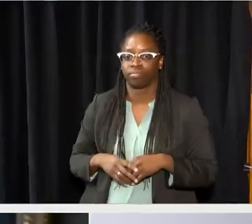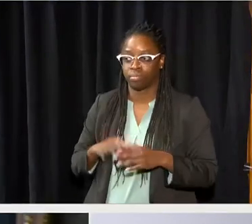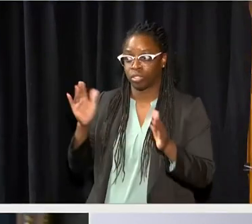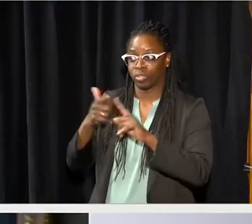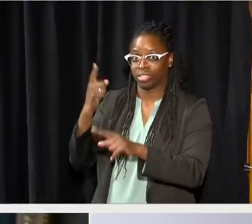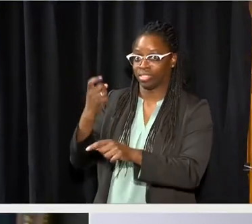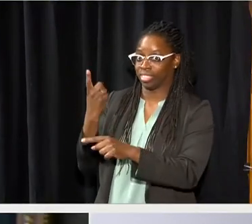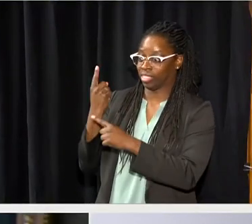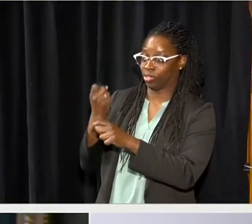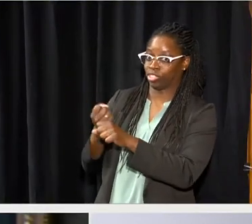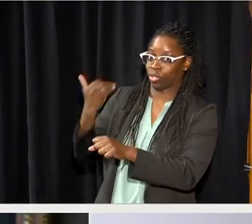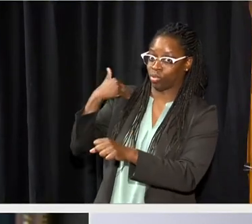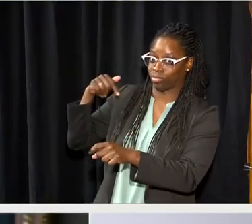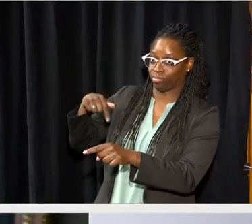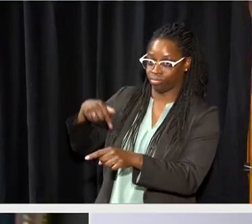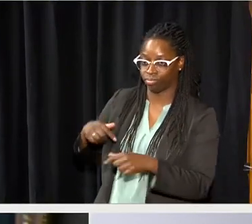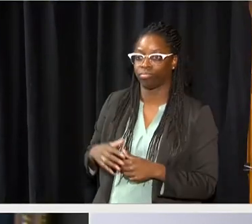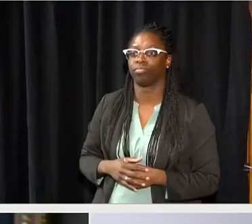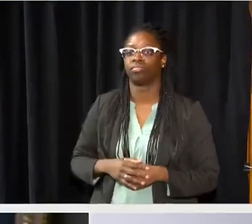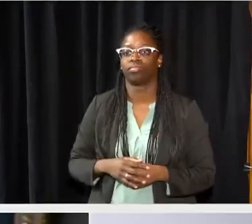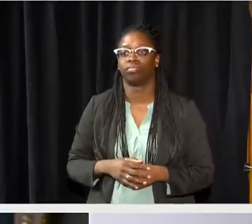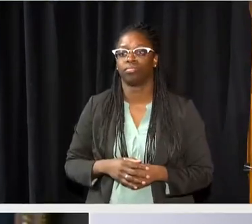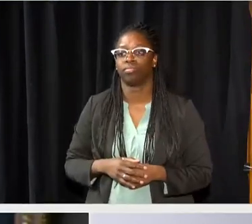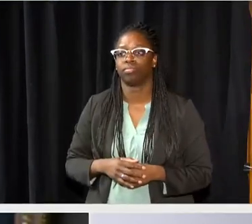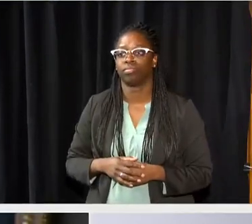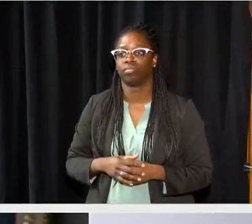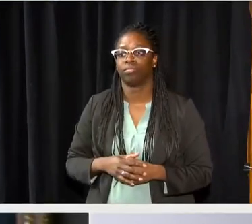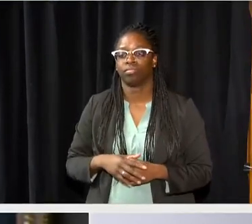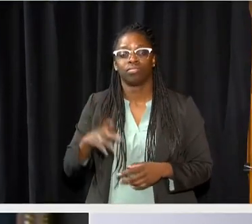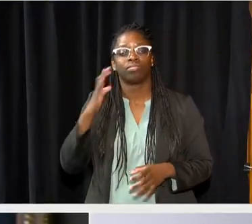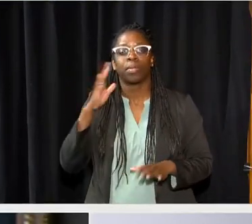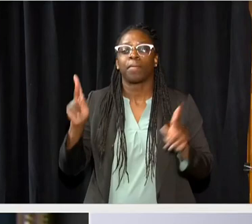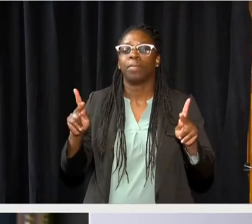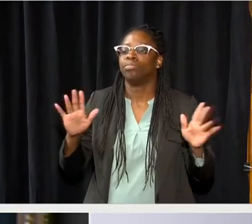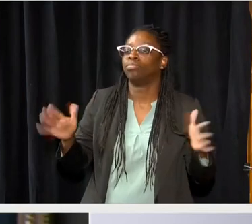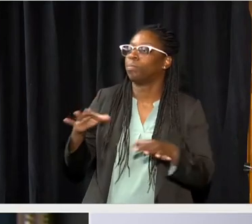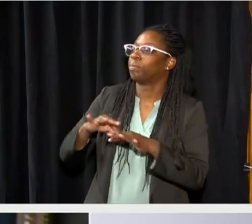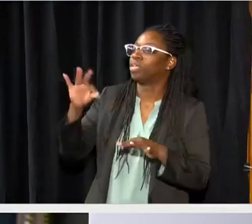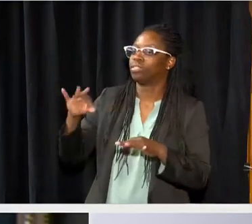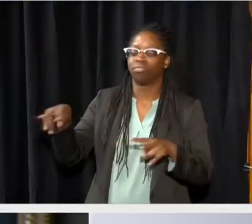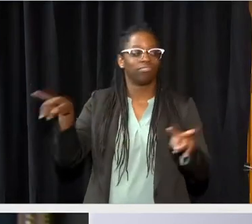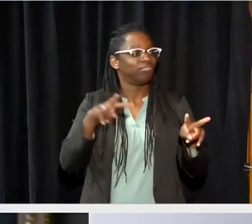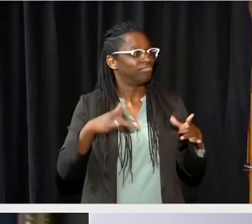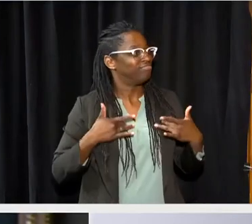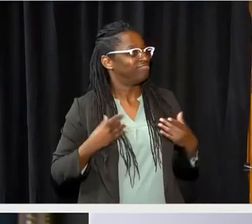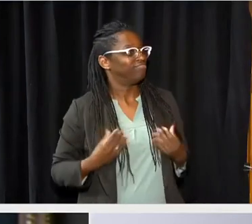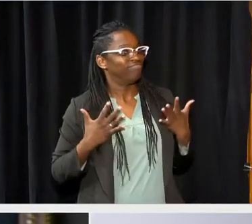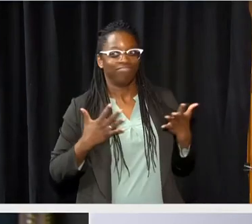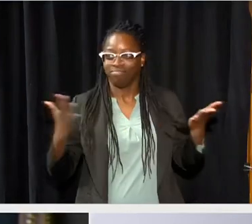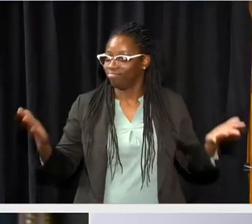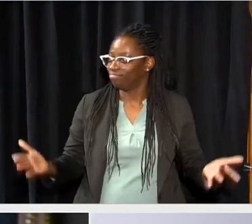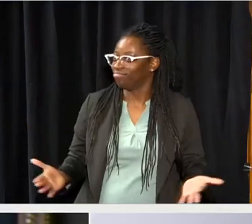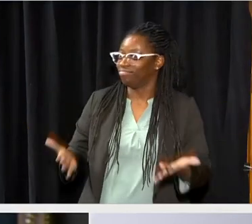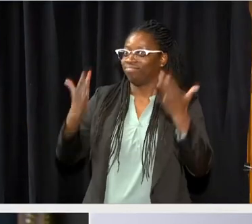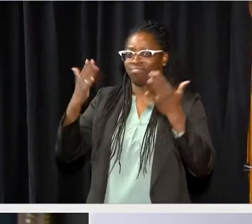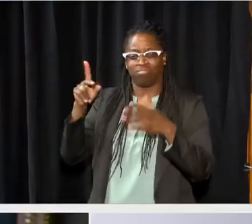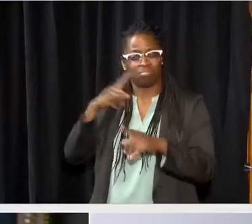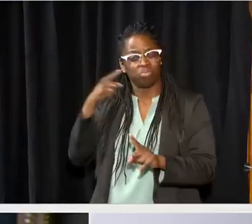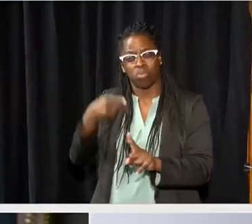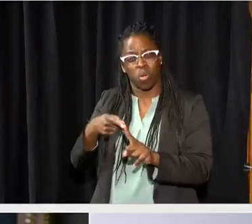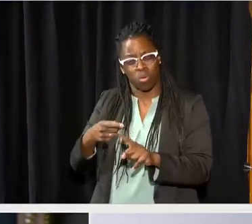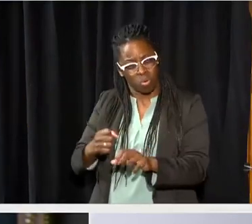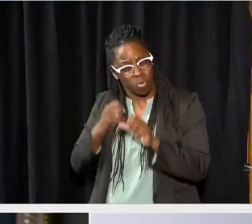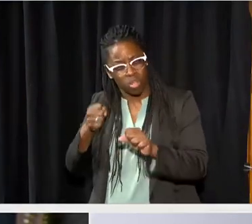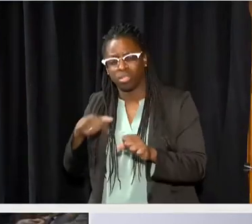state of the Commonwealth, like the spirit of our people, is stronger than ever.